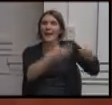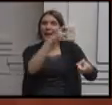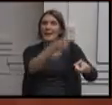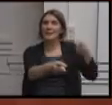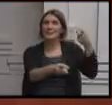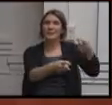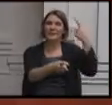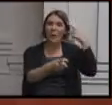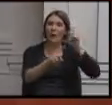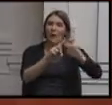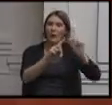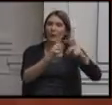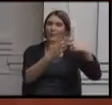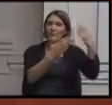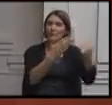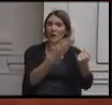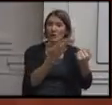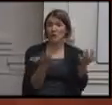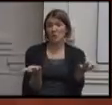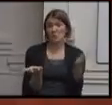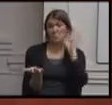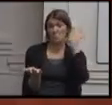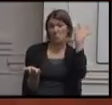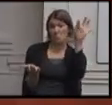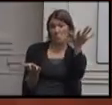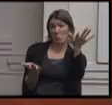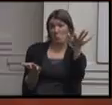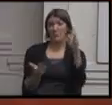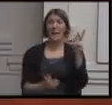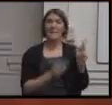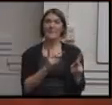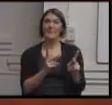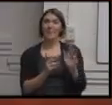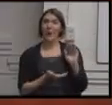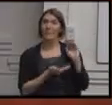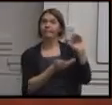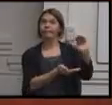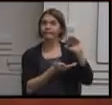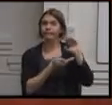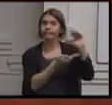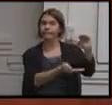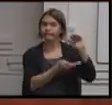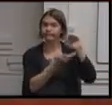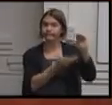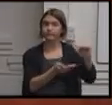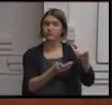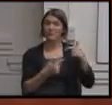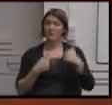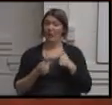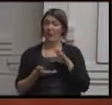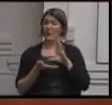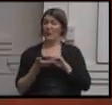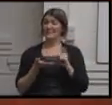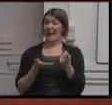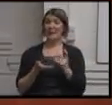for worthy projects for the town. People giving larger donations could get tax